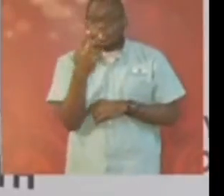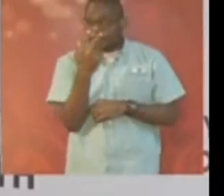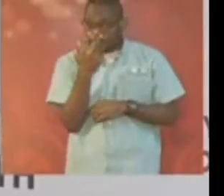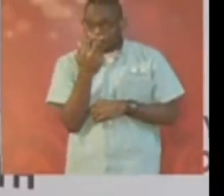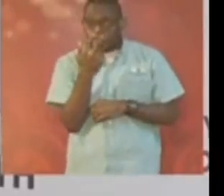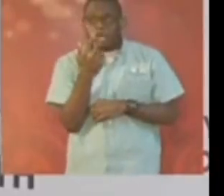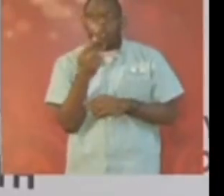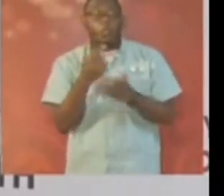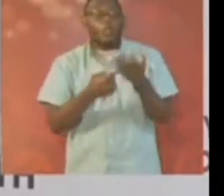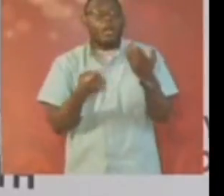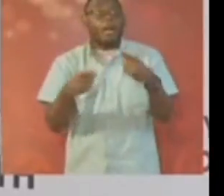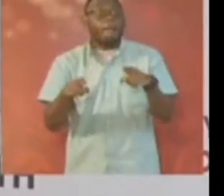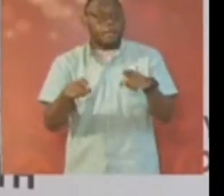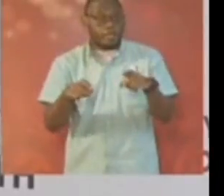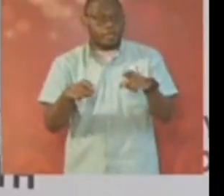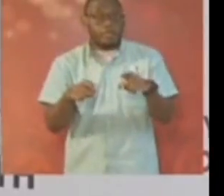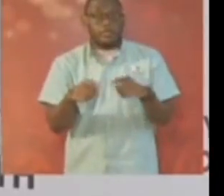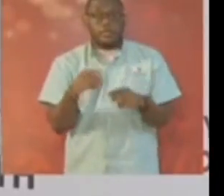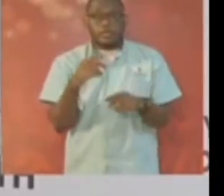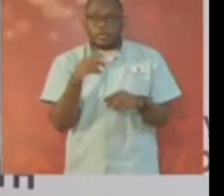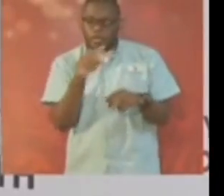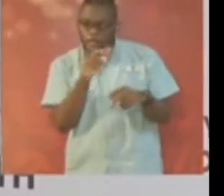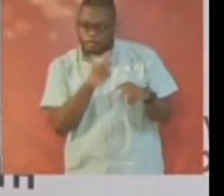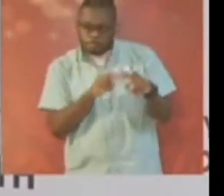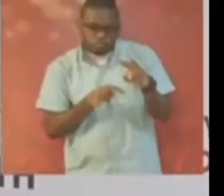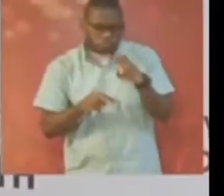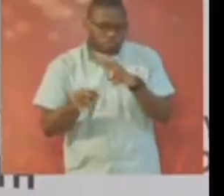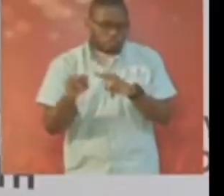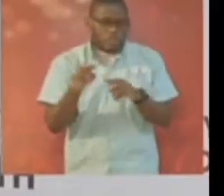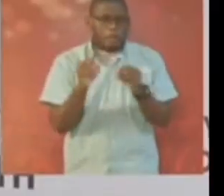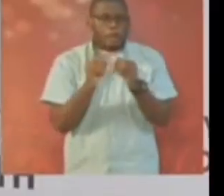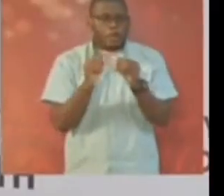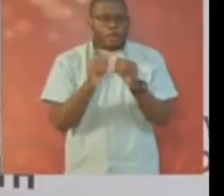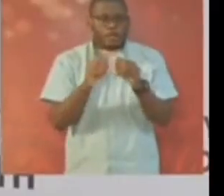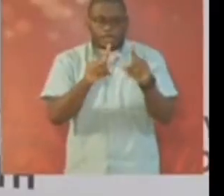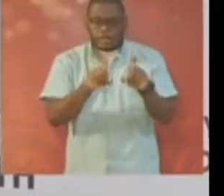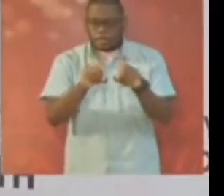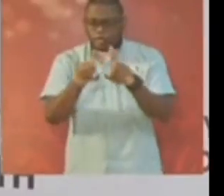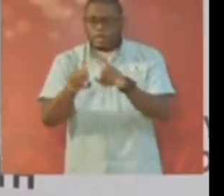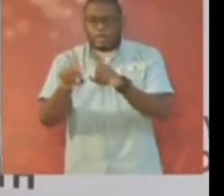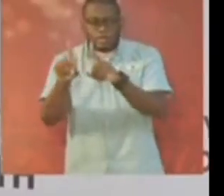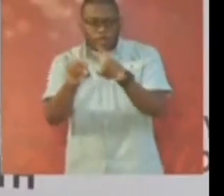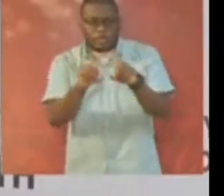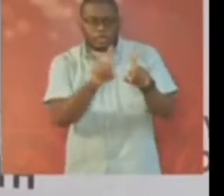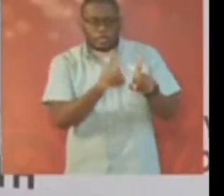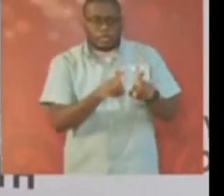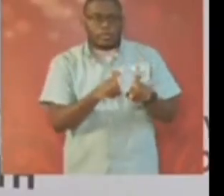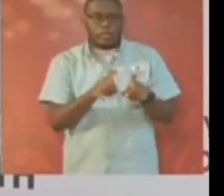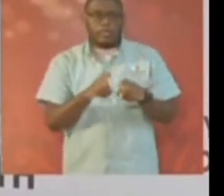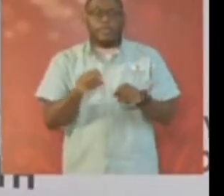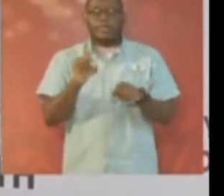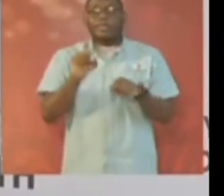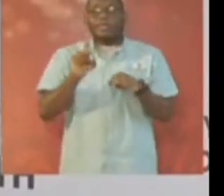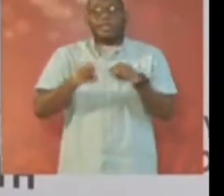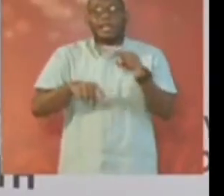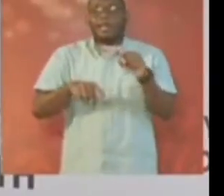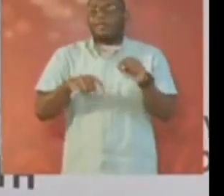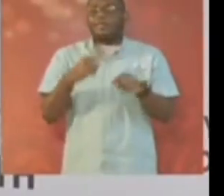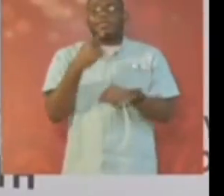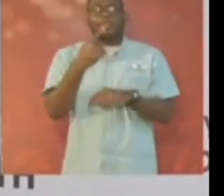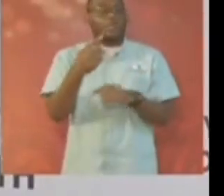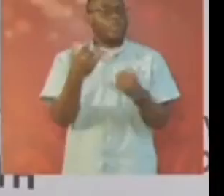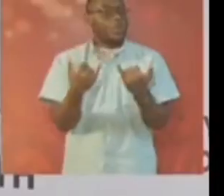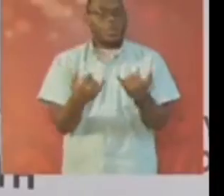monitor the data, to maintain the surveillance, to maintain the testing that we're doing. So it would be a little preemptive to try to give